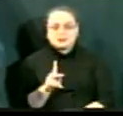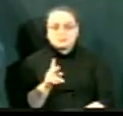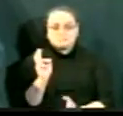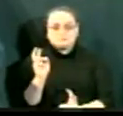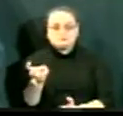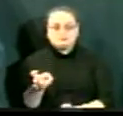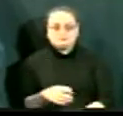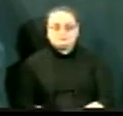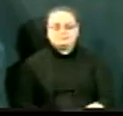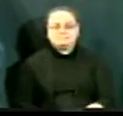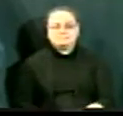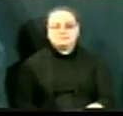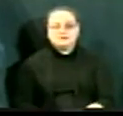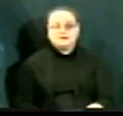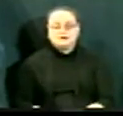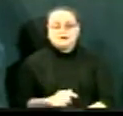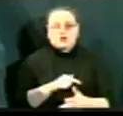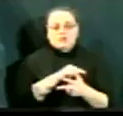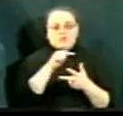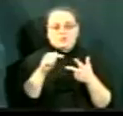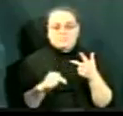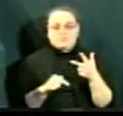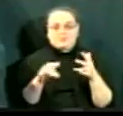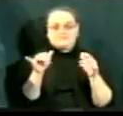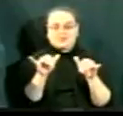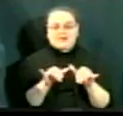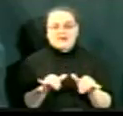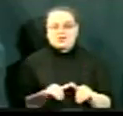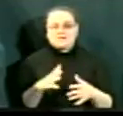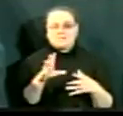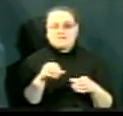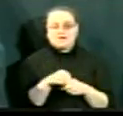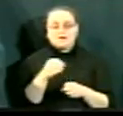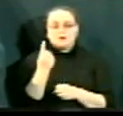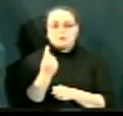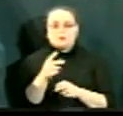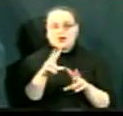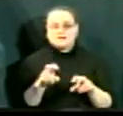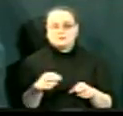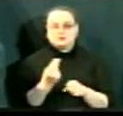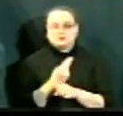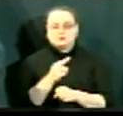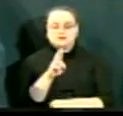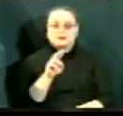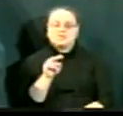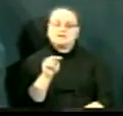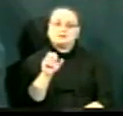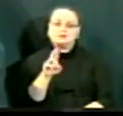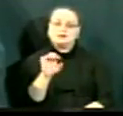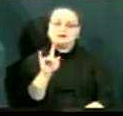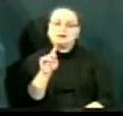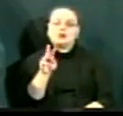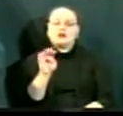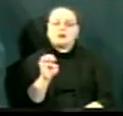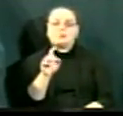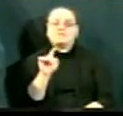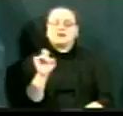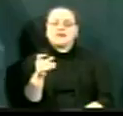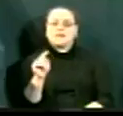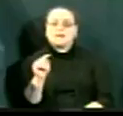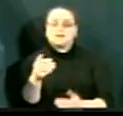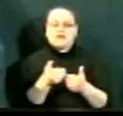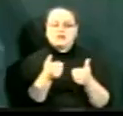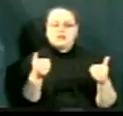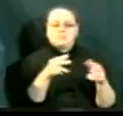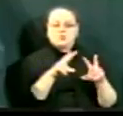quote. All 3 of these standards have been combined into one assessment using a narrative text. In addition, a separate